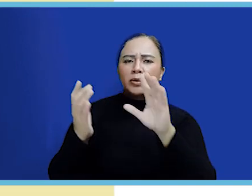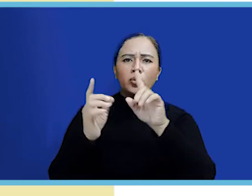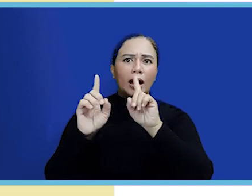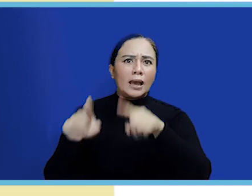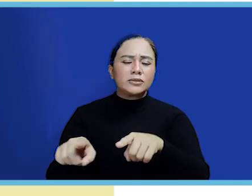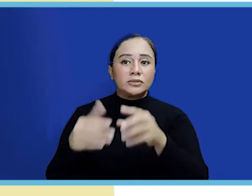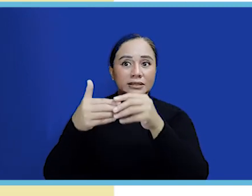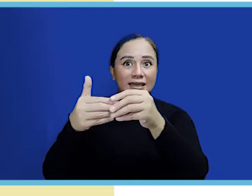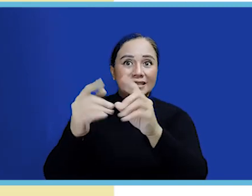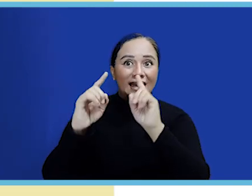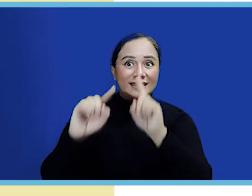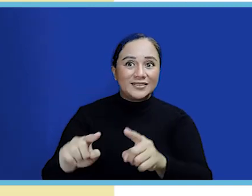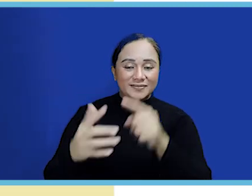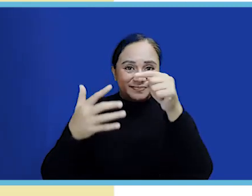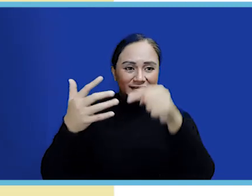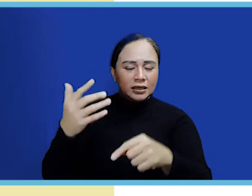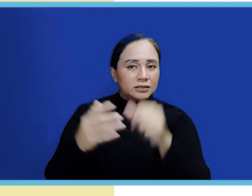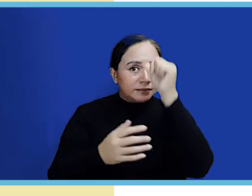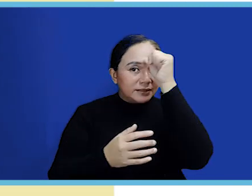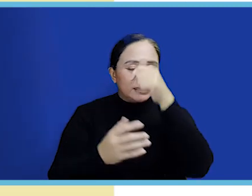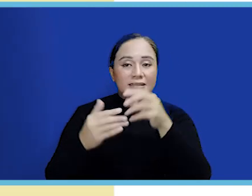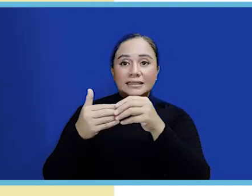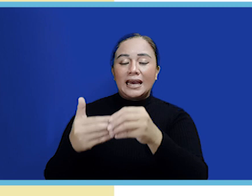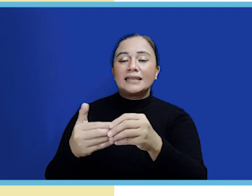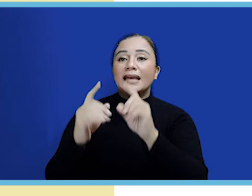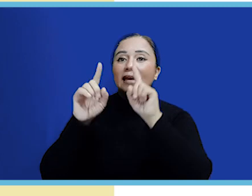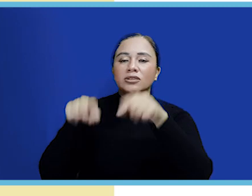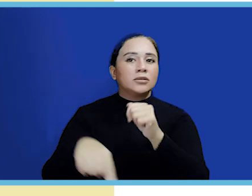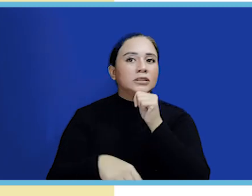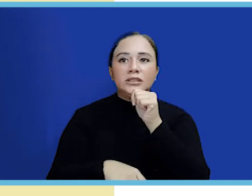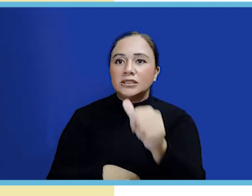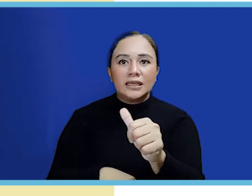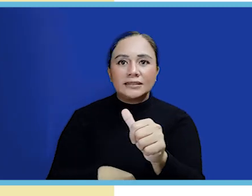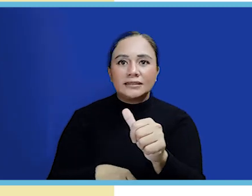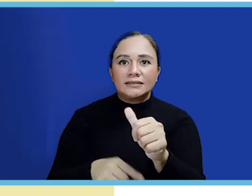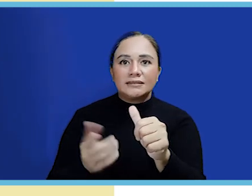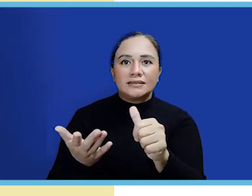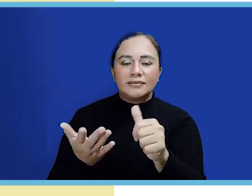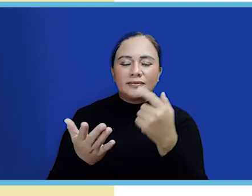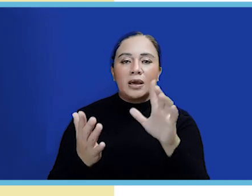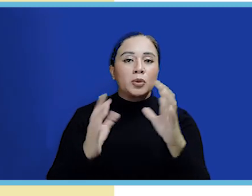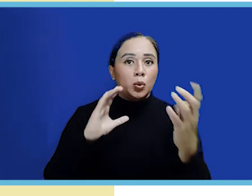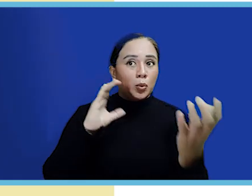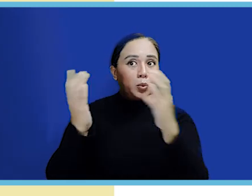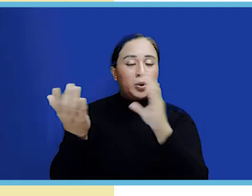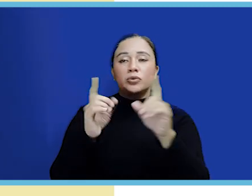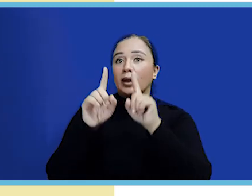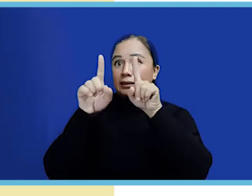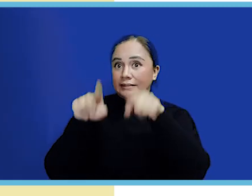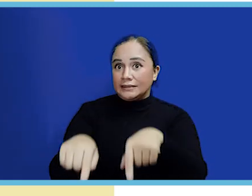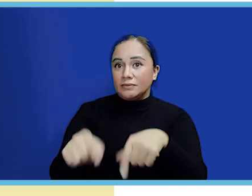Compare your answers to the guide answer key. Note that the guide answer key is not exhaustive. After comparing